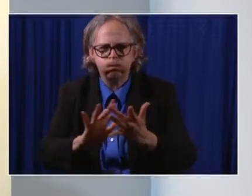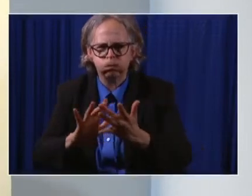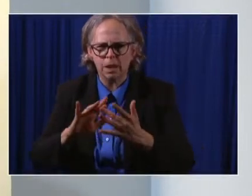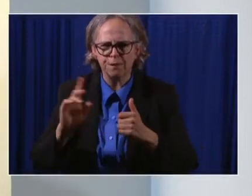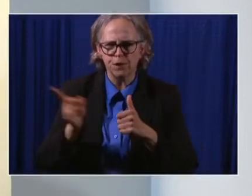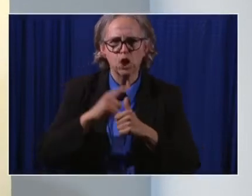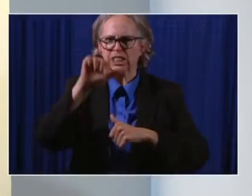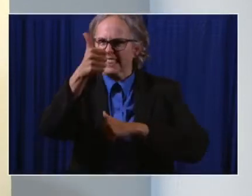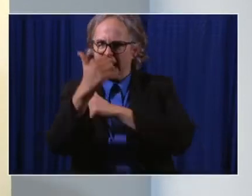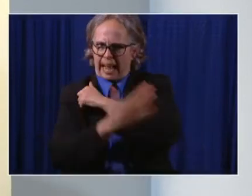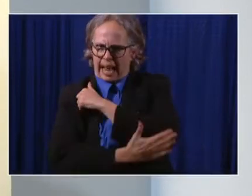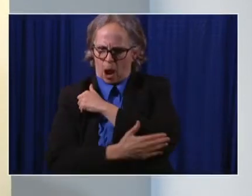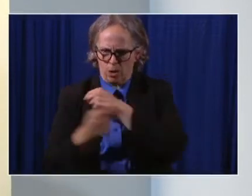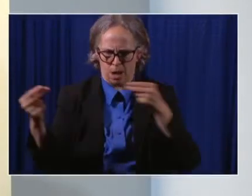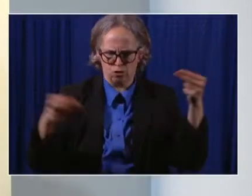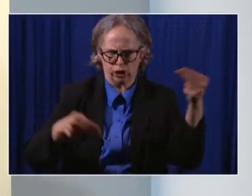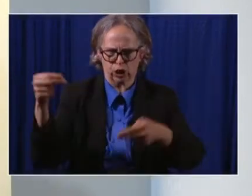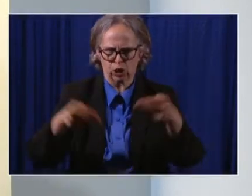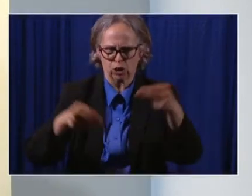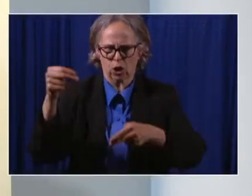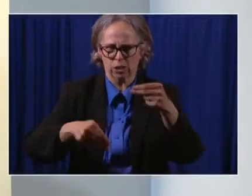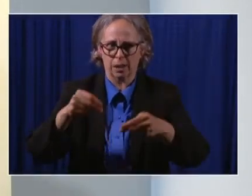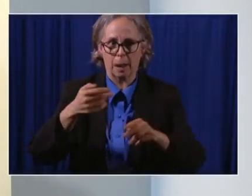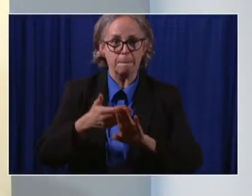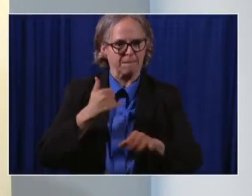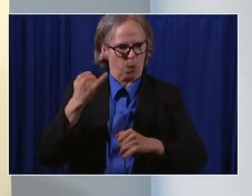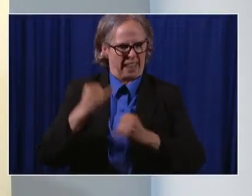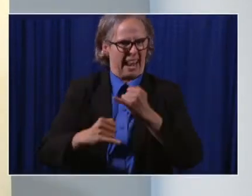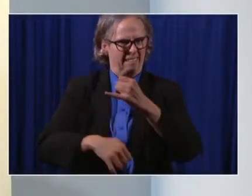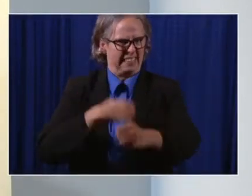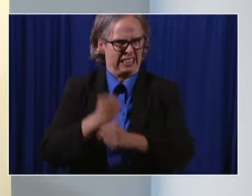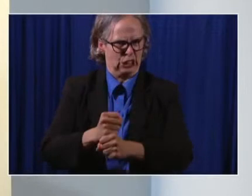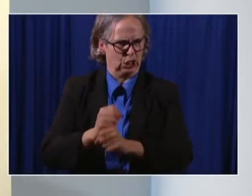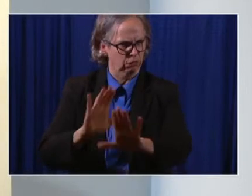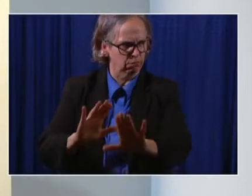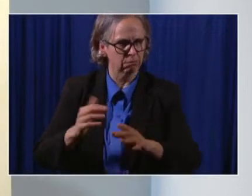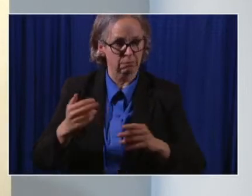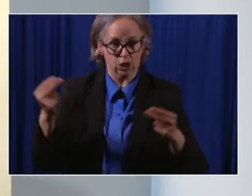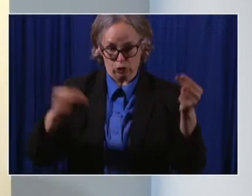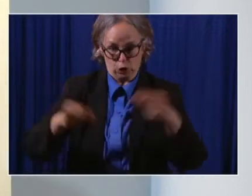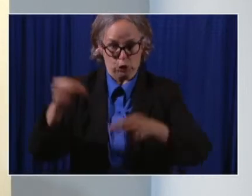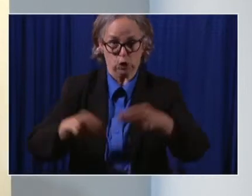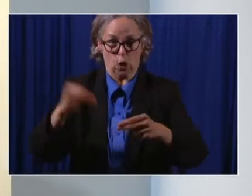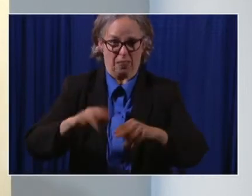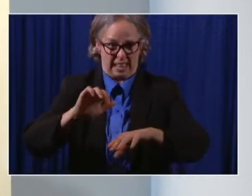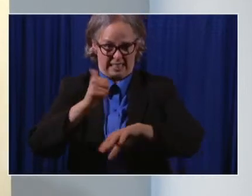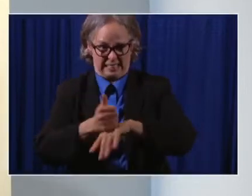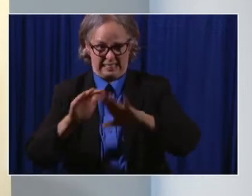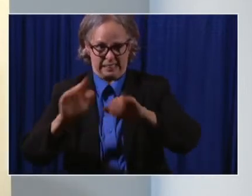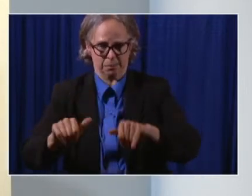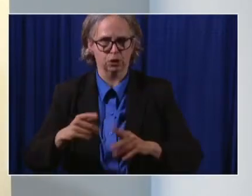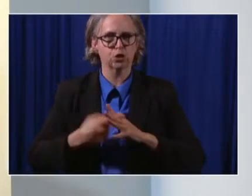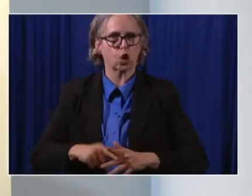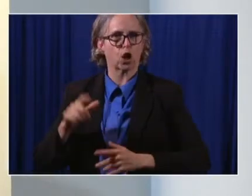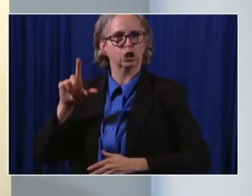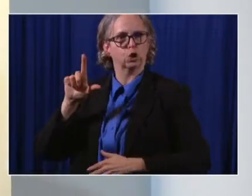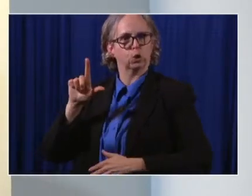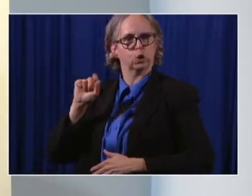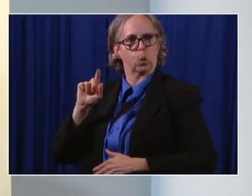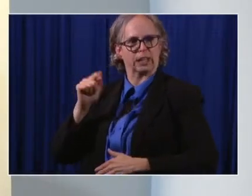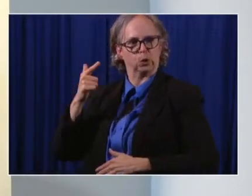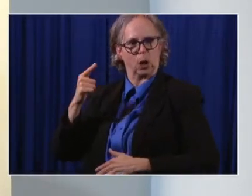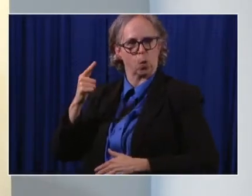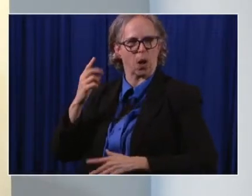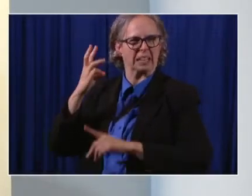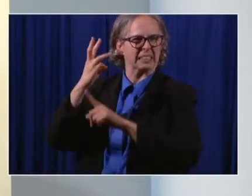and we'll have our initial partners go live in early 2021. So we're still about 6 to 7 months from having this active,